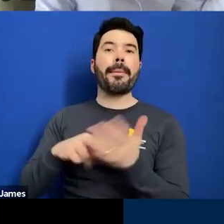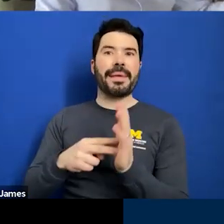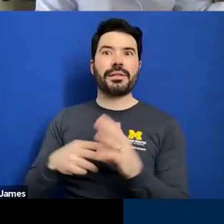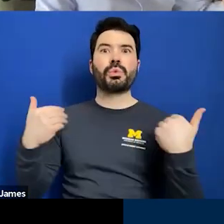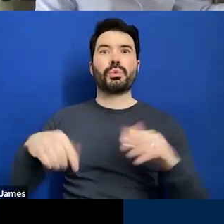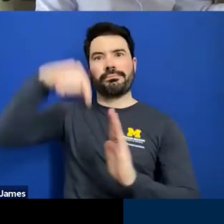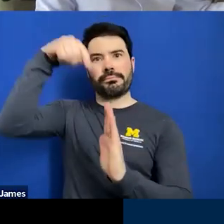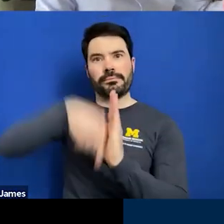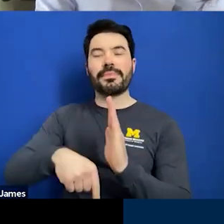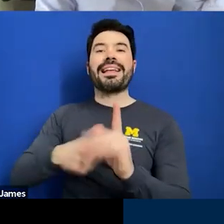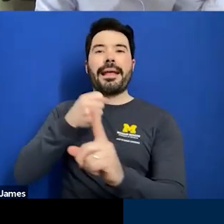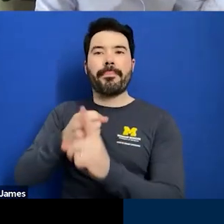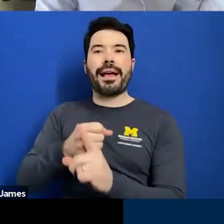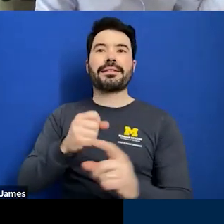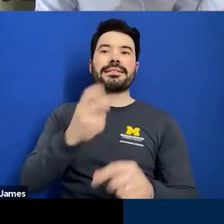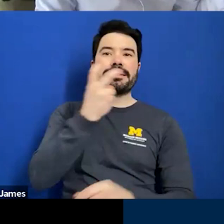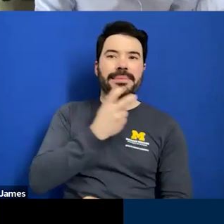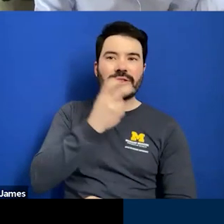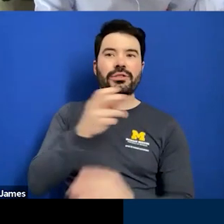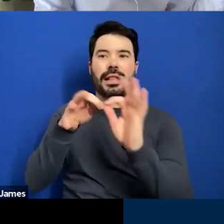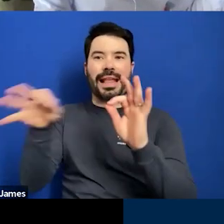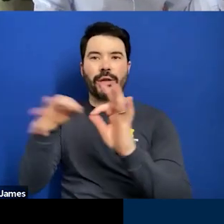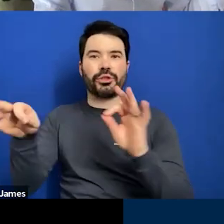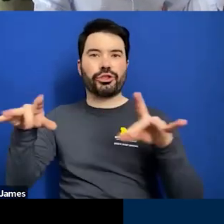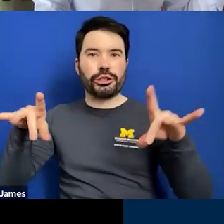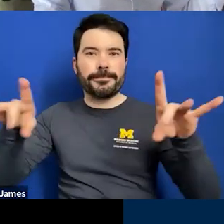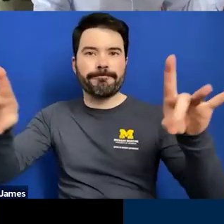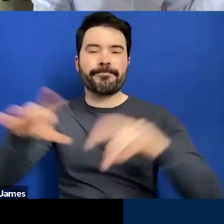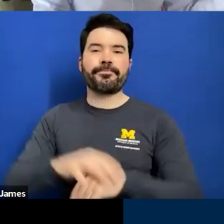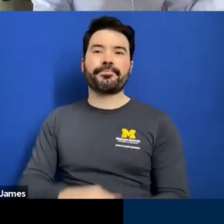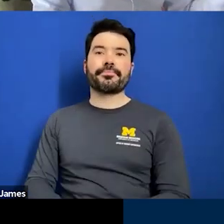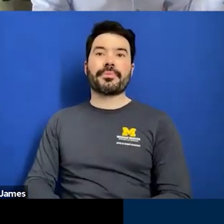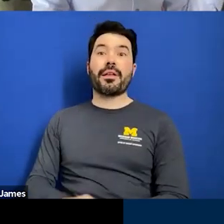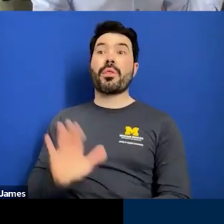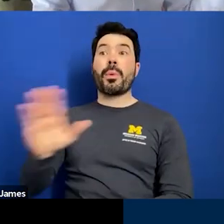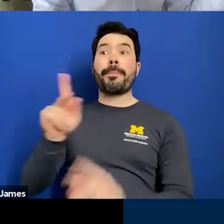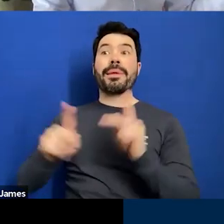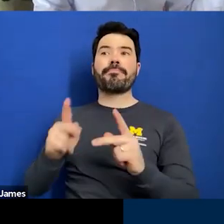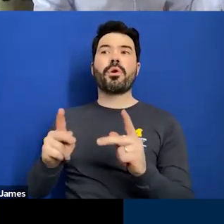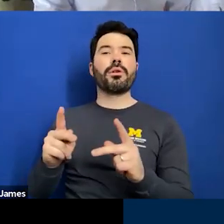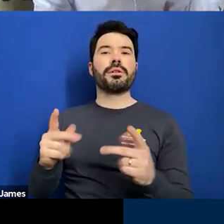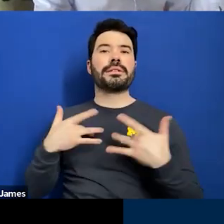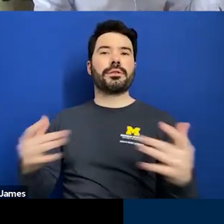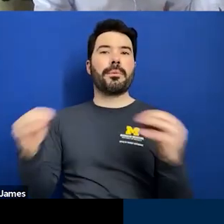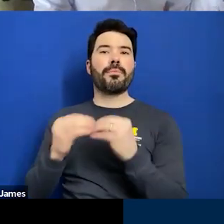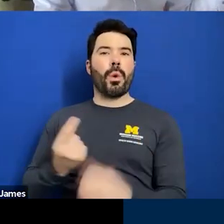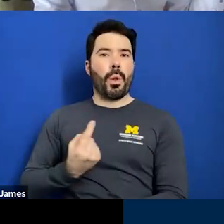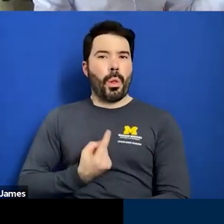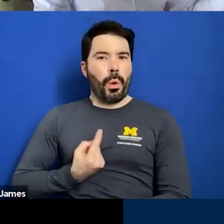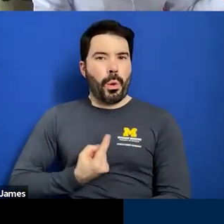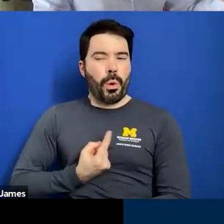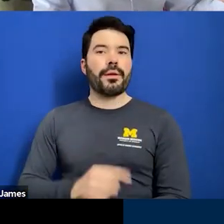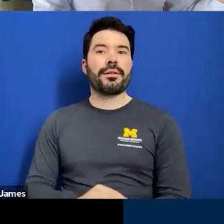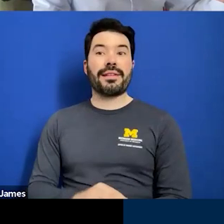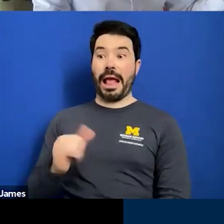of speech and language. People with hearing loss are more likely to be lonely, and that loneliness is a greater